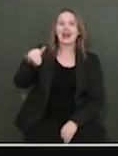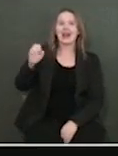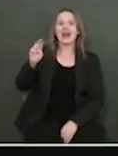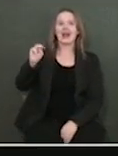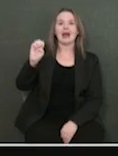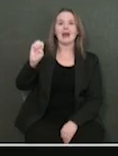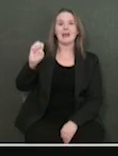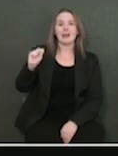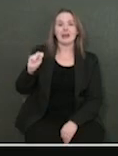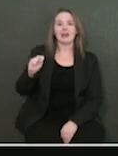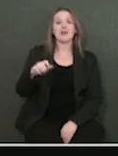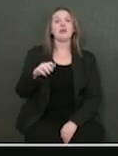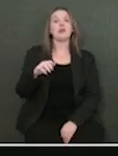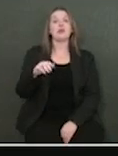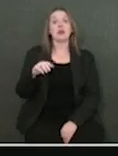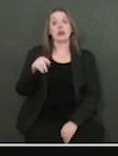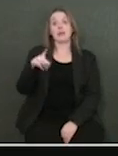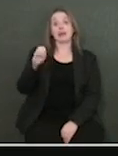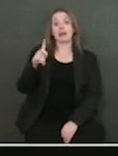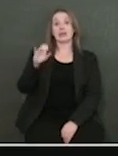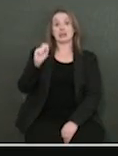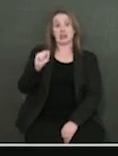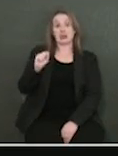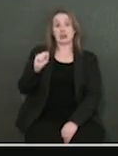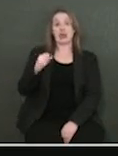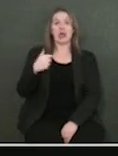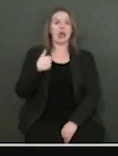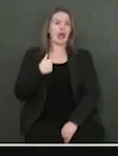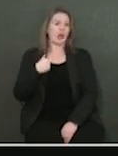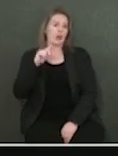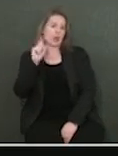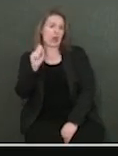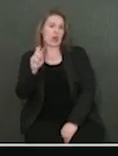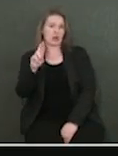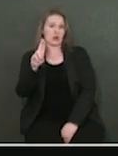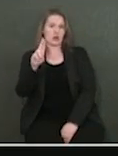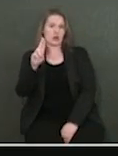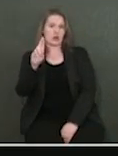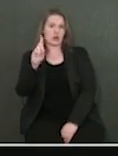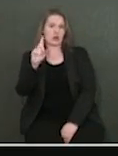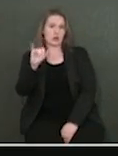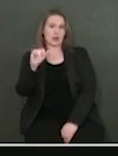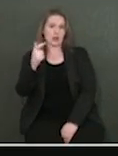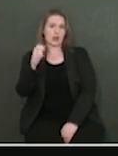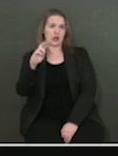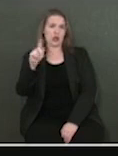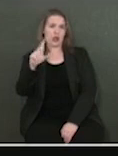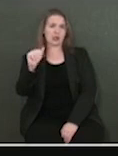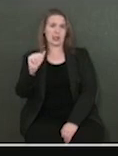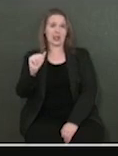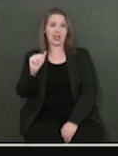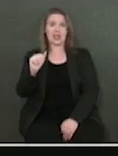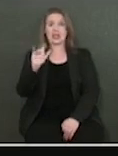Univision. Wanted to add Rudy Garza if he expects demand to